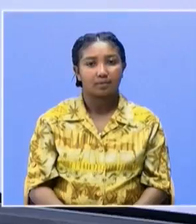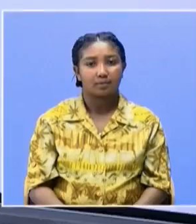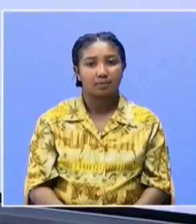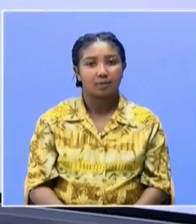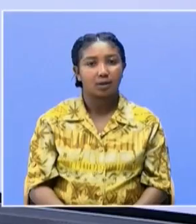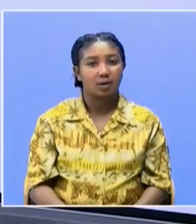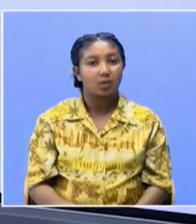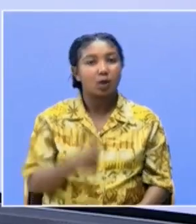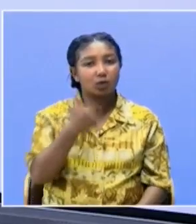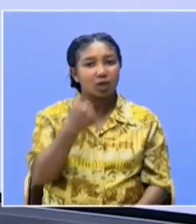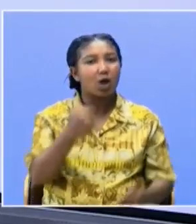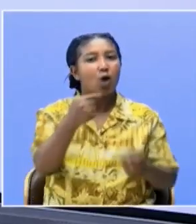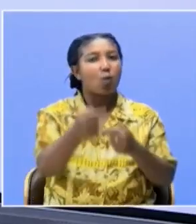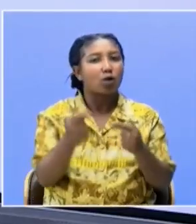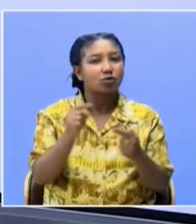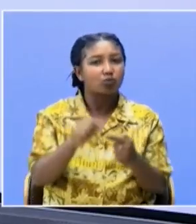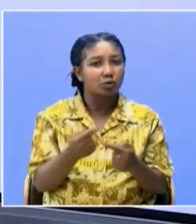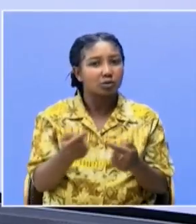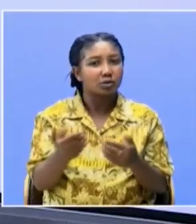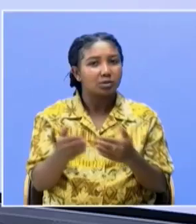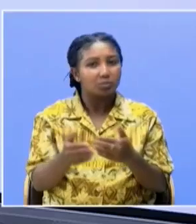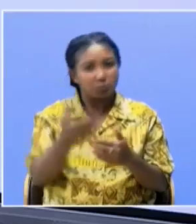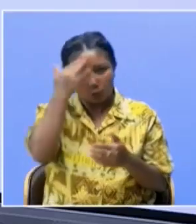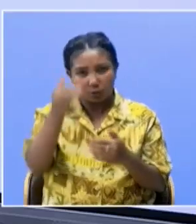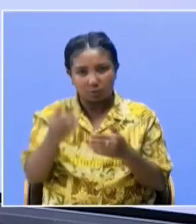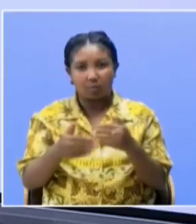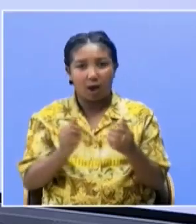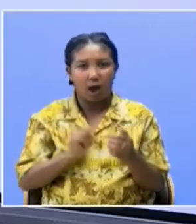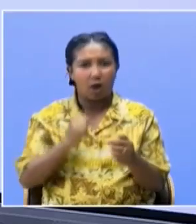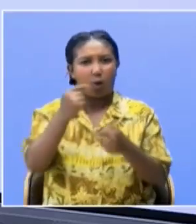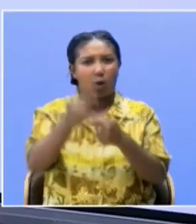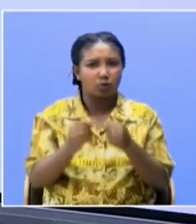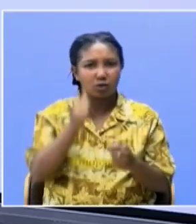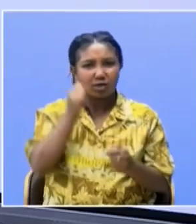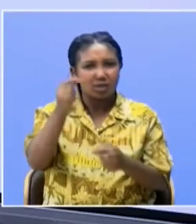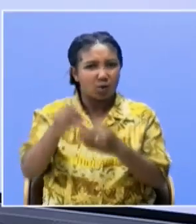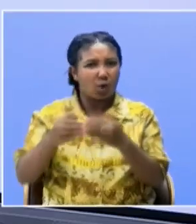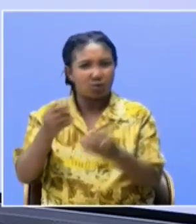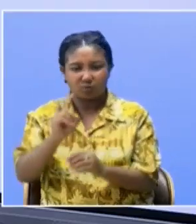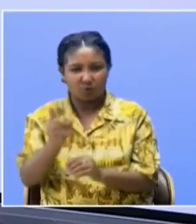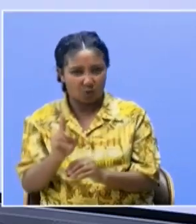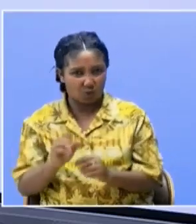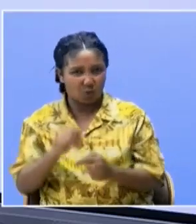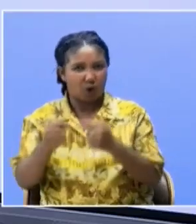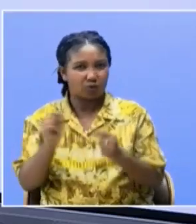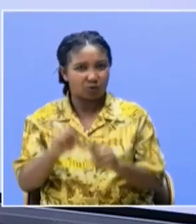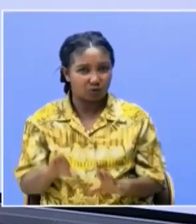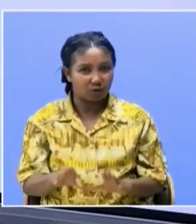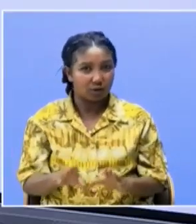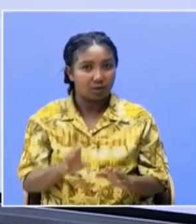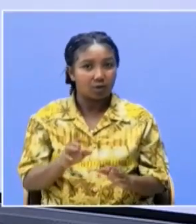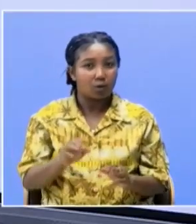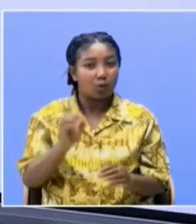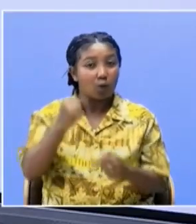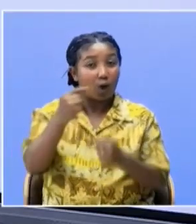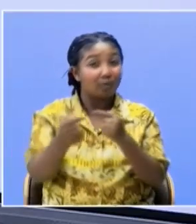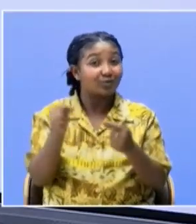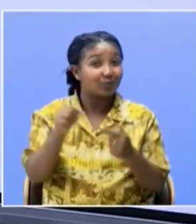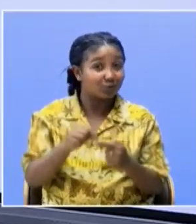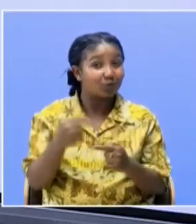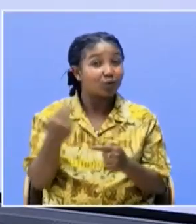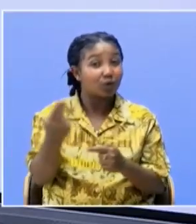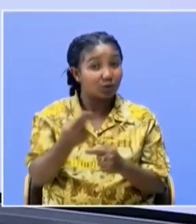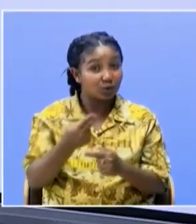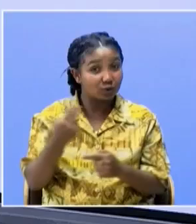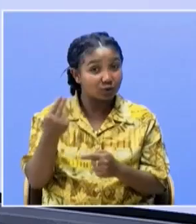When we say going to, we don't simply say going to, I going to, he going to, she going to, no. When you are saying going to, we